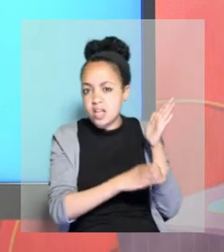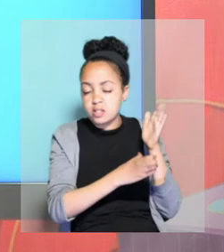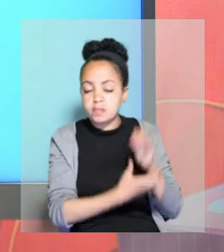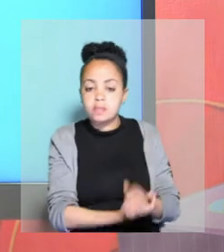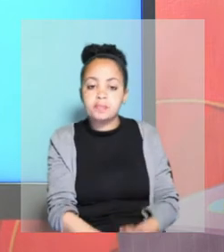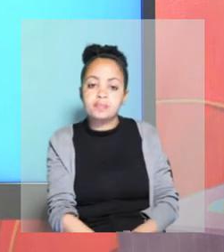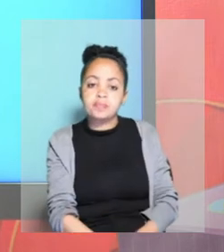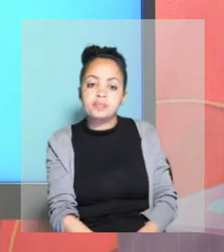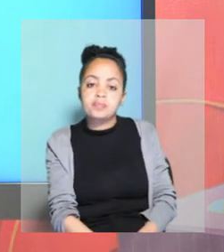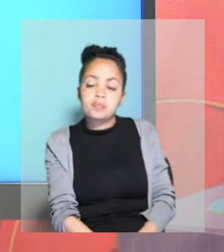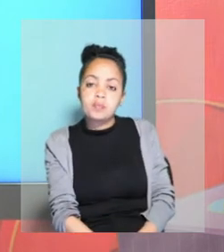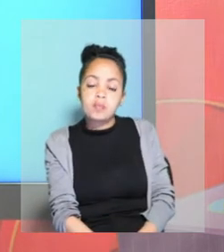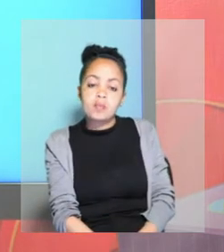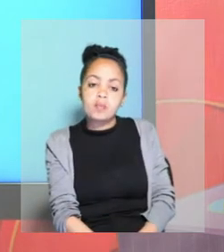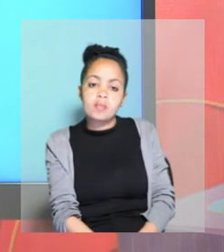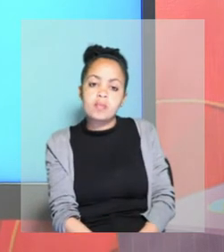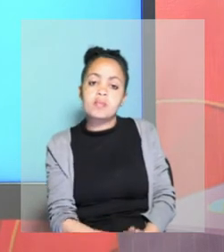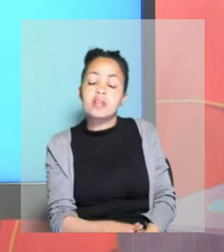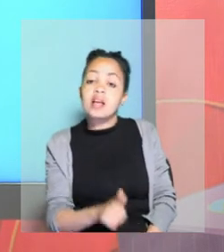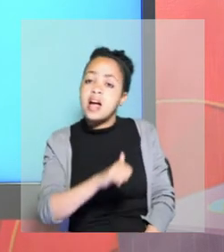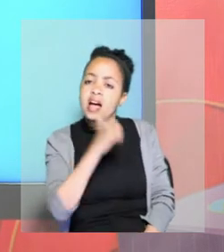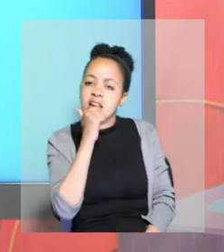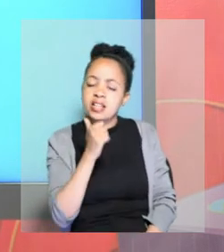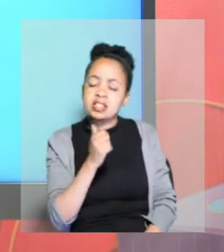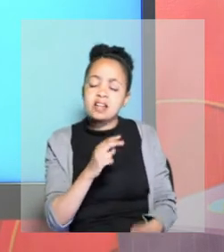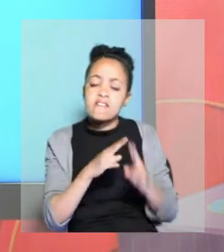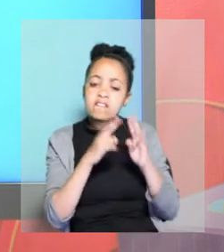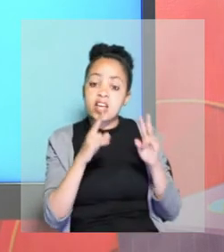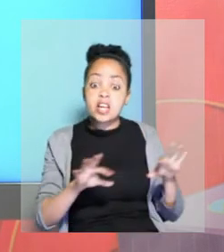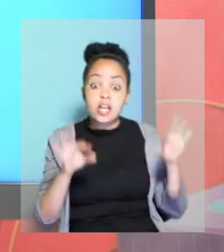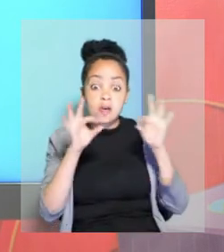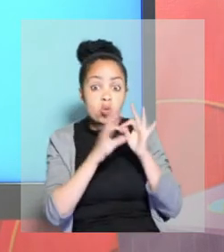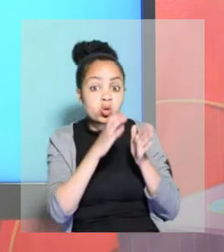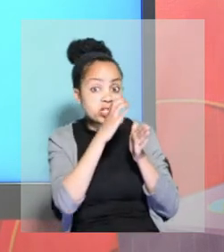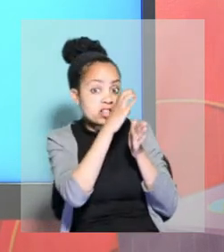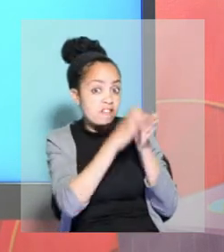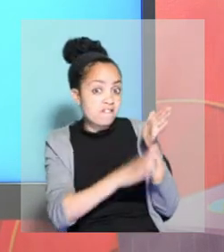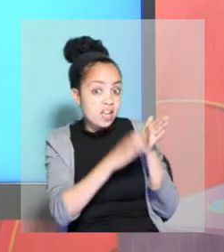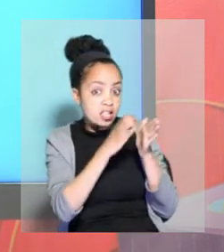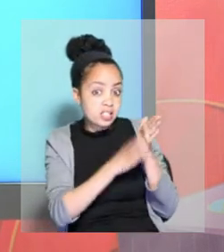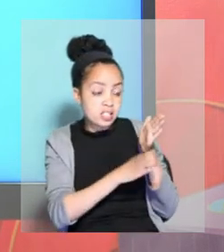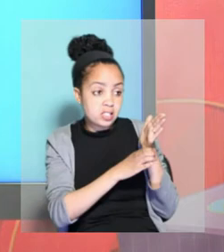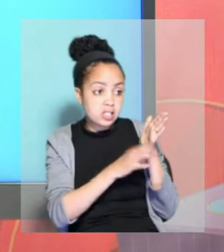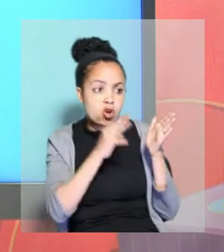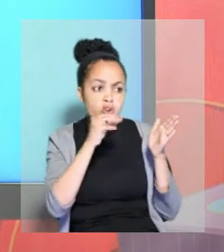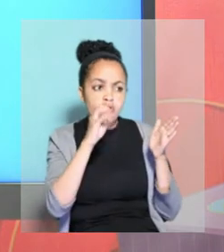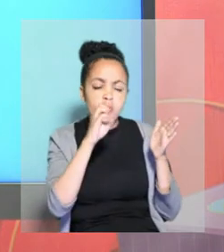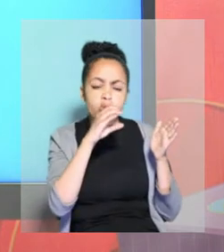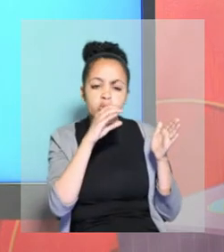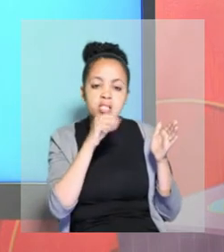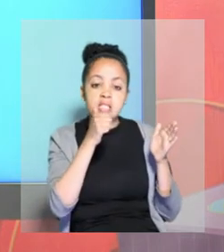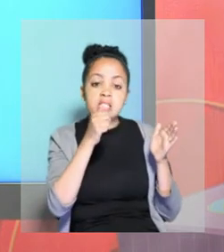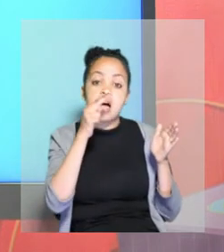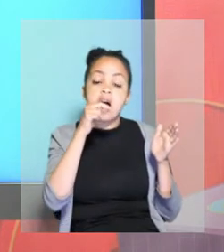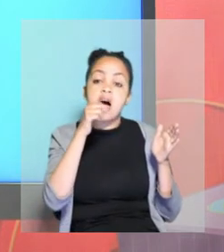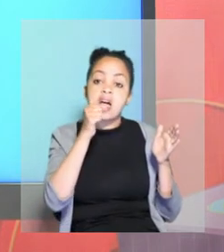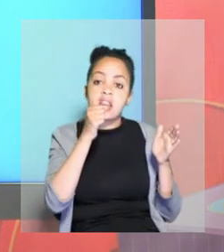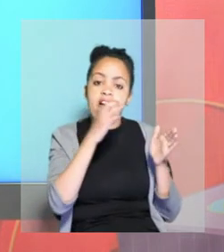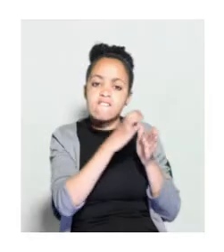Well, then, student, another very important phase of meiosis one is anaphase